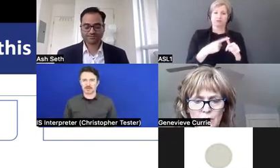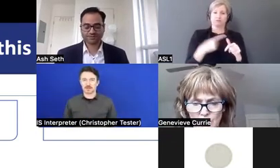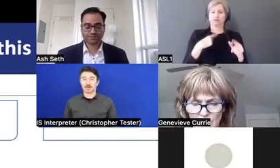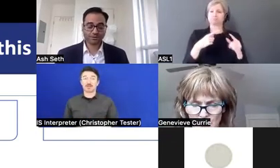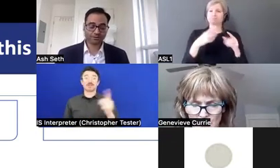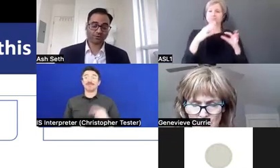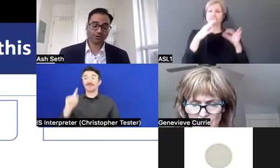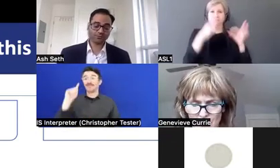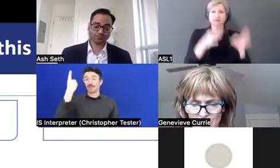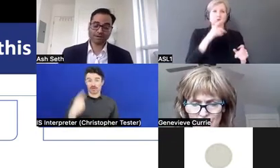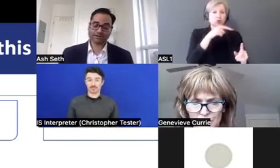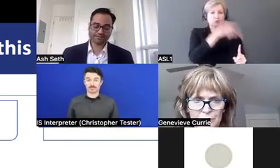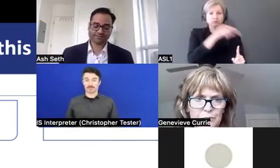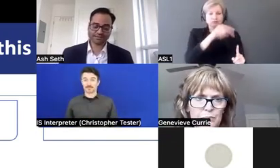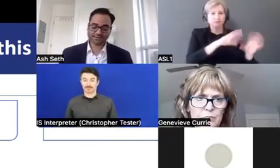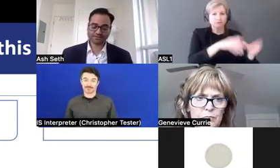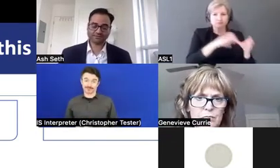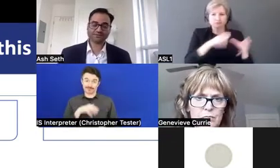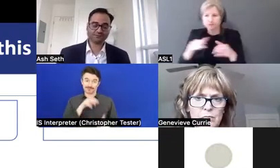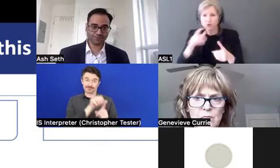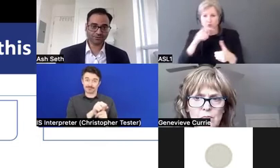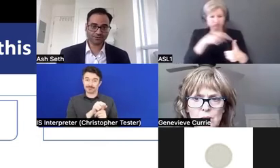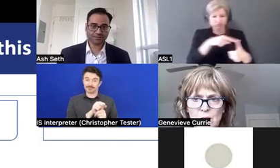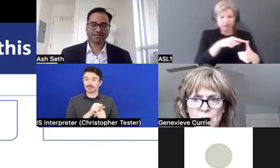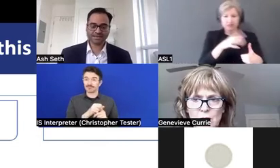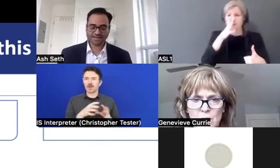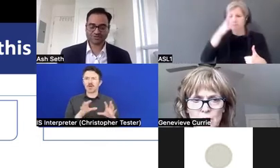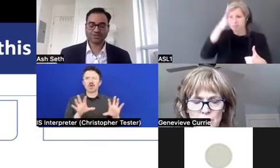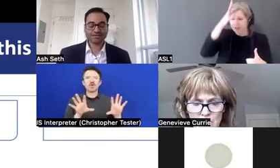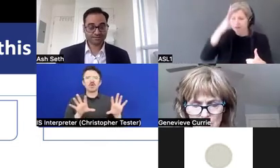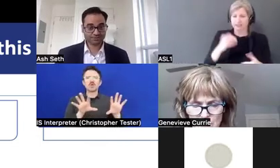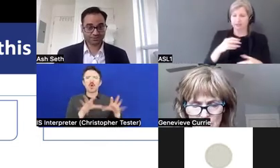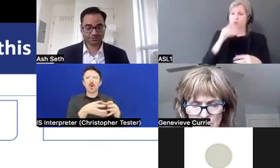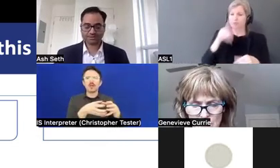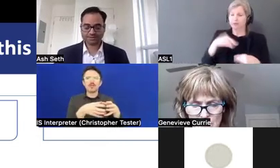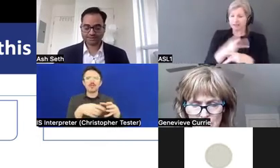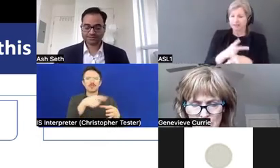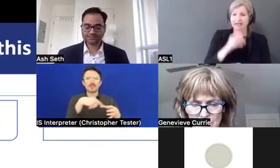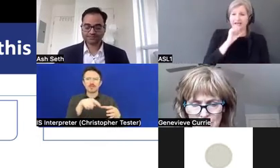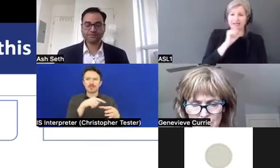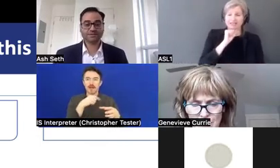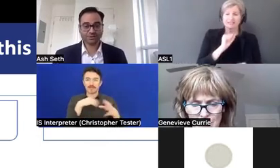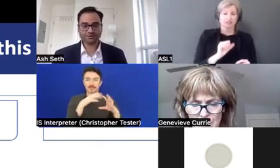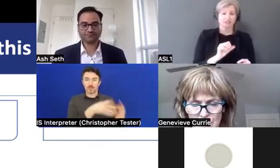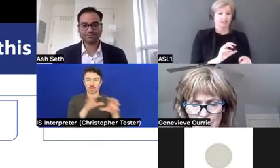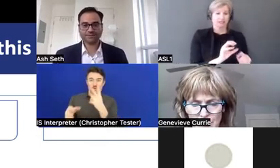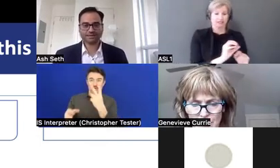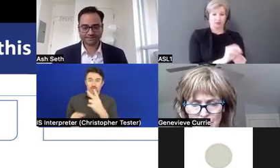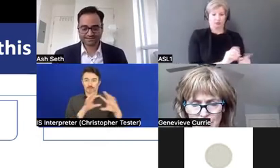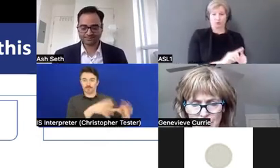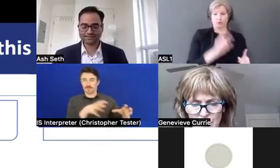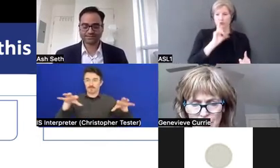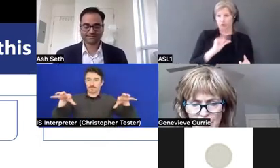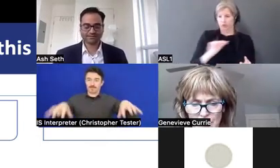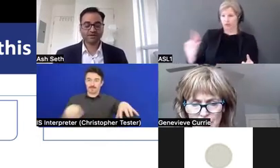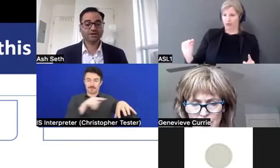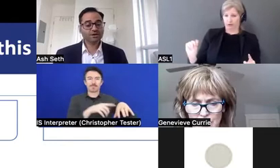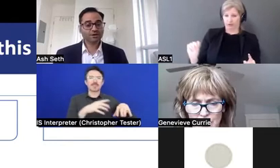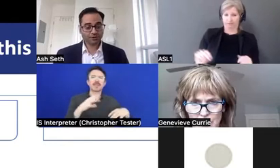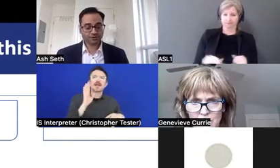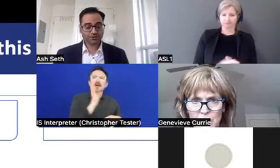interest. Cohort 1 were parents and caregivers of youth aged 0 to 30 years with neurodevelopmental